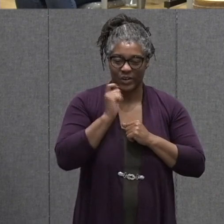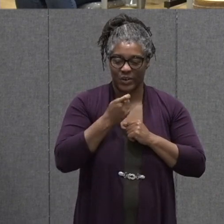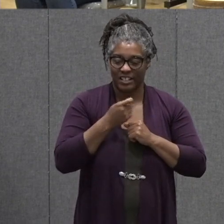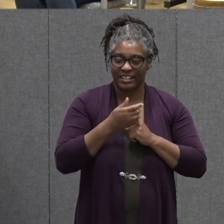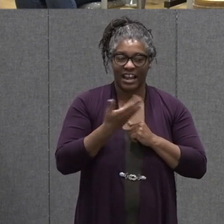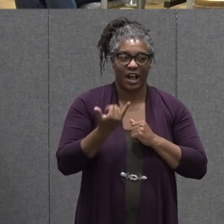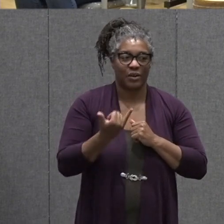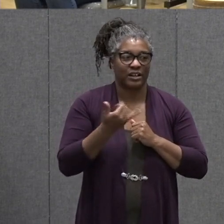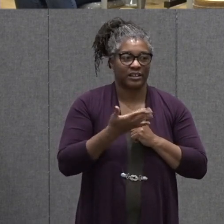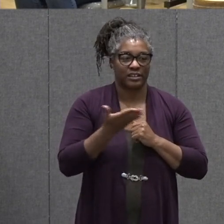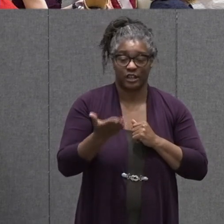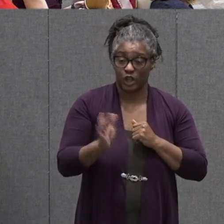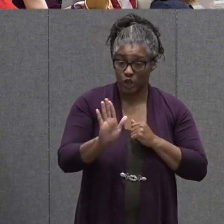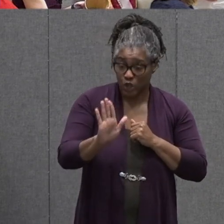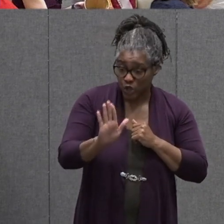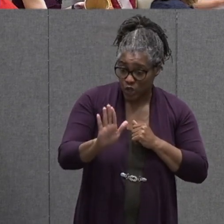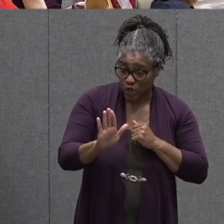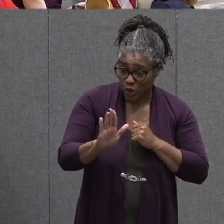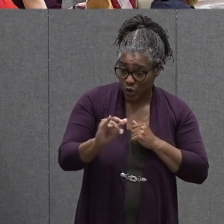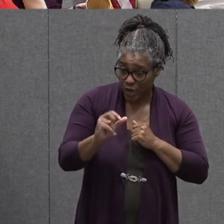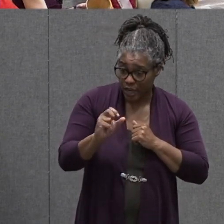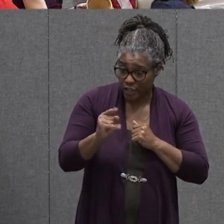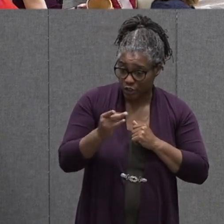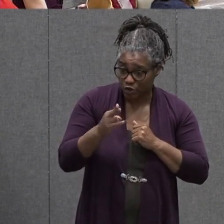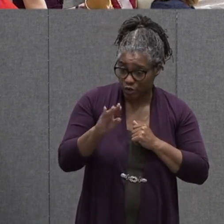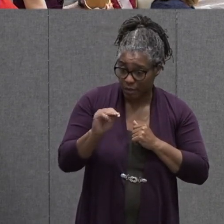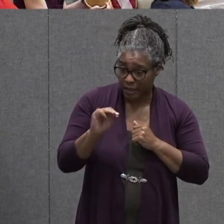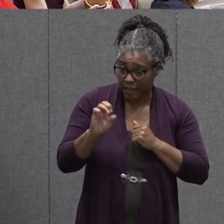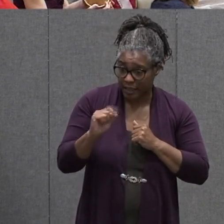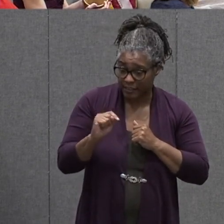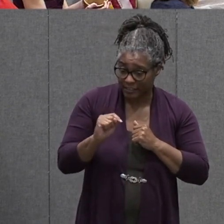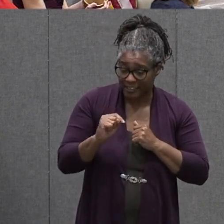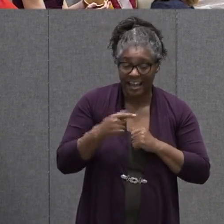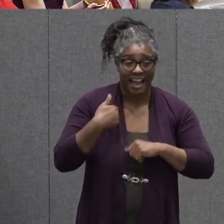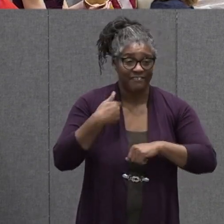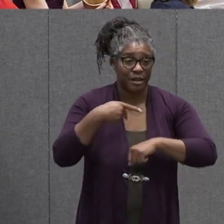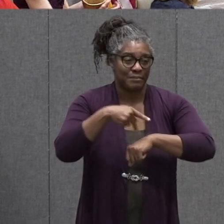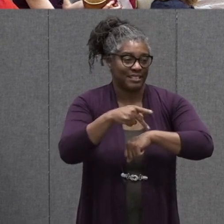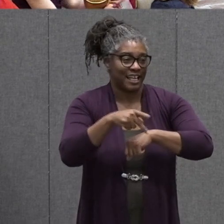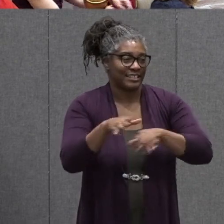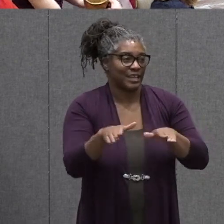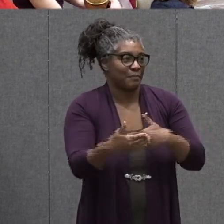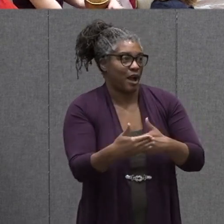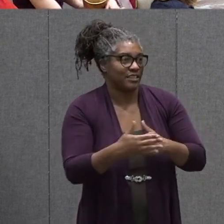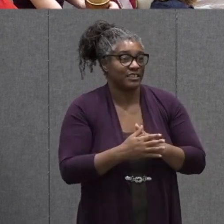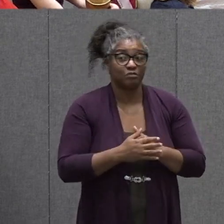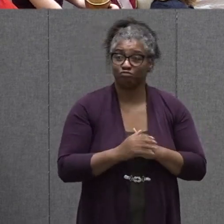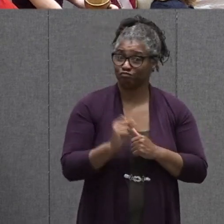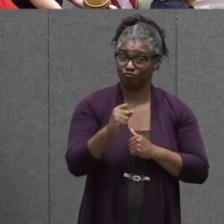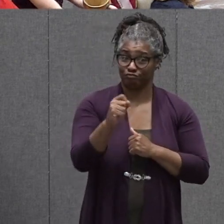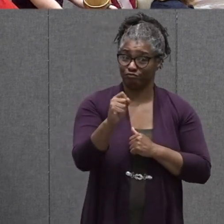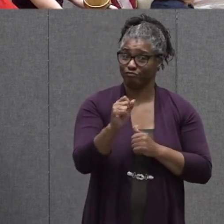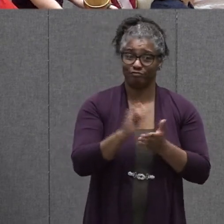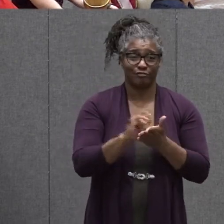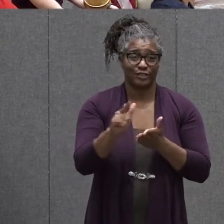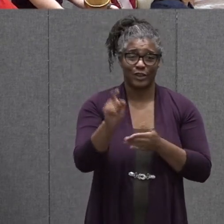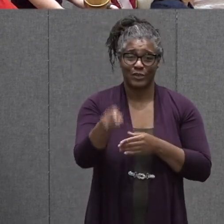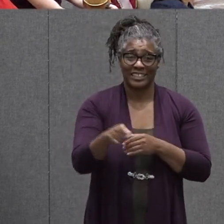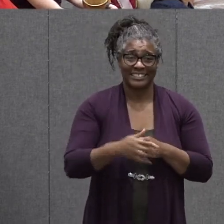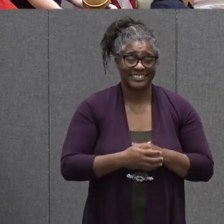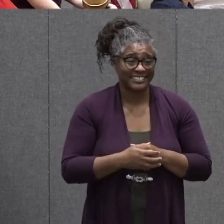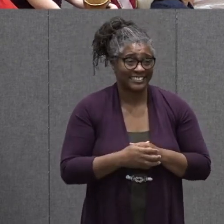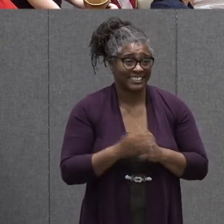over here. And what's the name of your instrument? I've got a plastic box. Yeah, that's all you need. All right, and one last